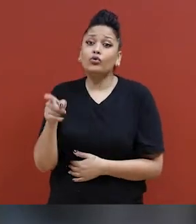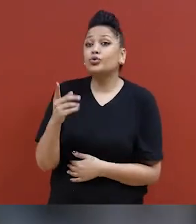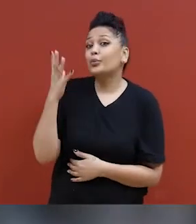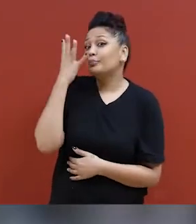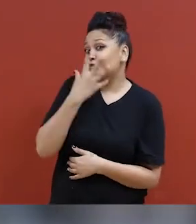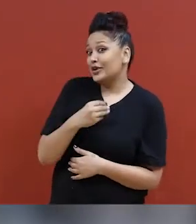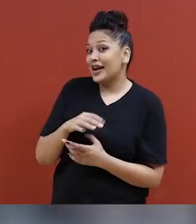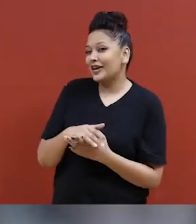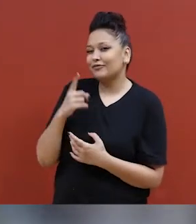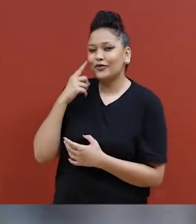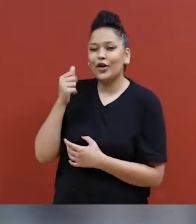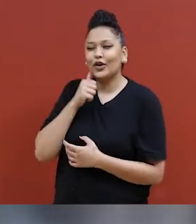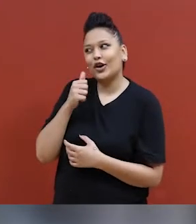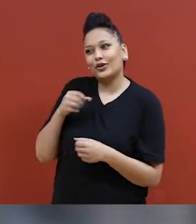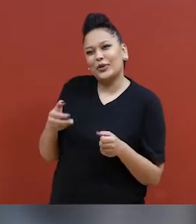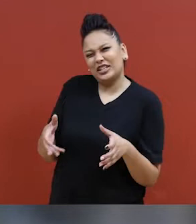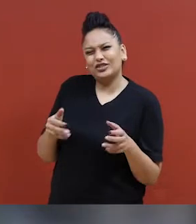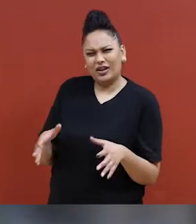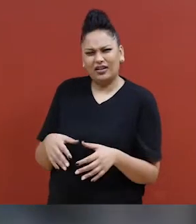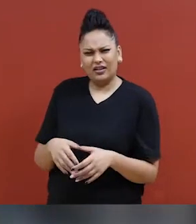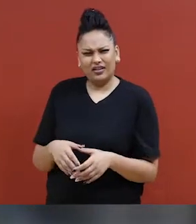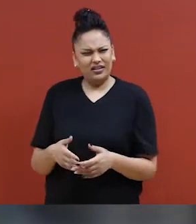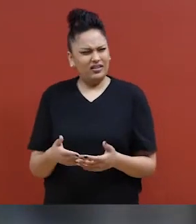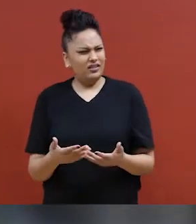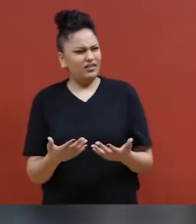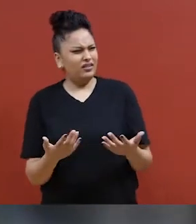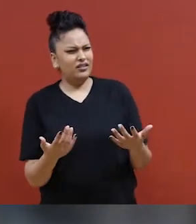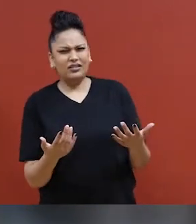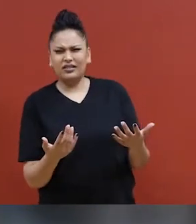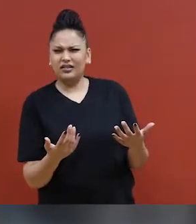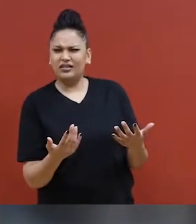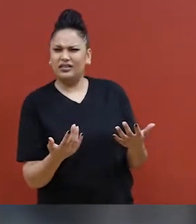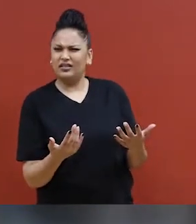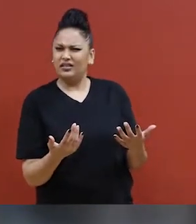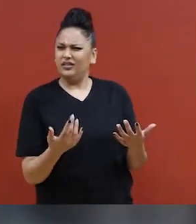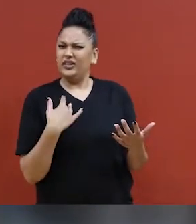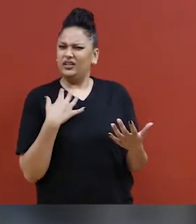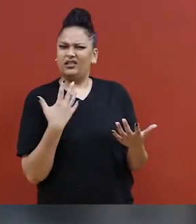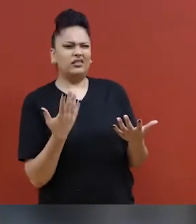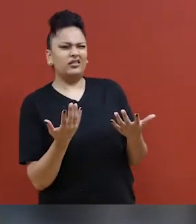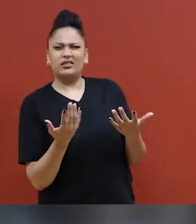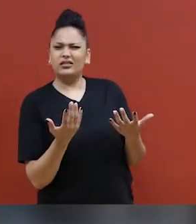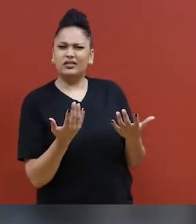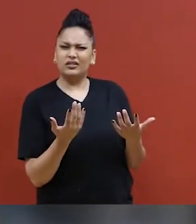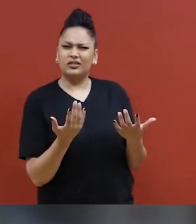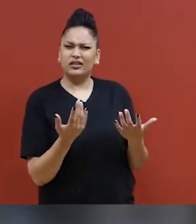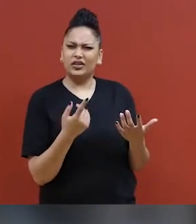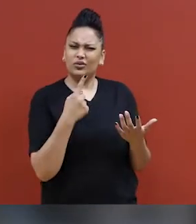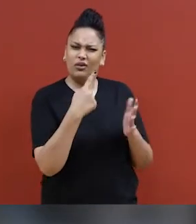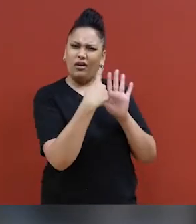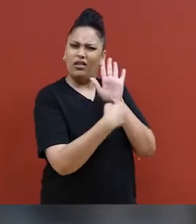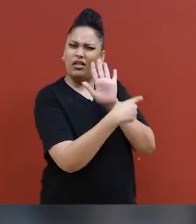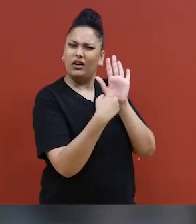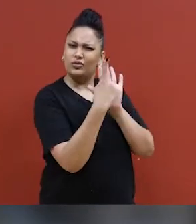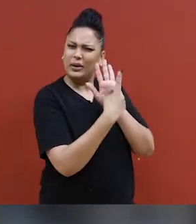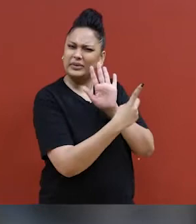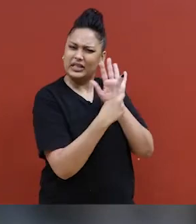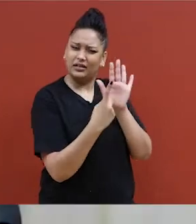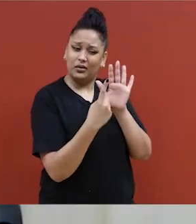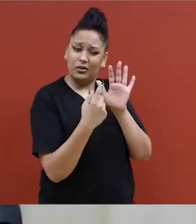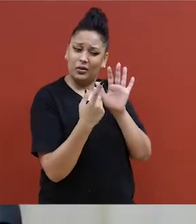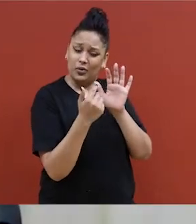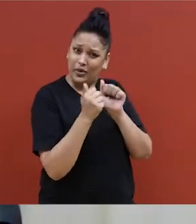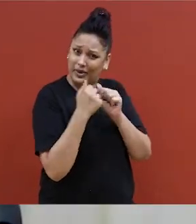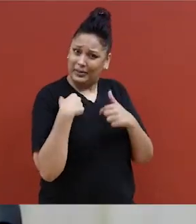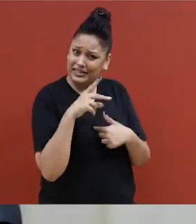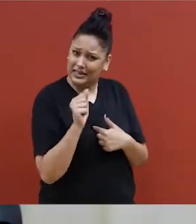wheelchair. And that really stuck out to me as like, was it ableist, or I was a